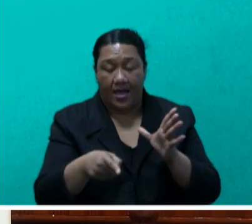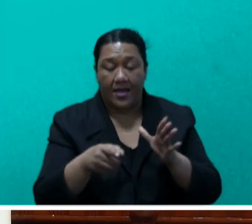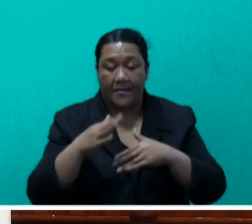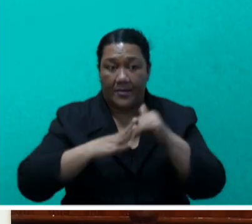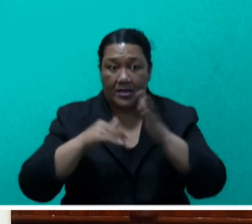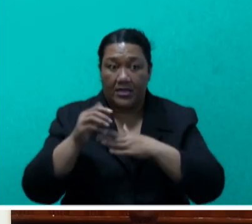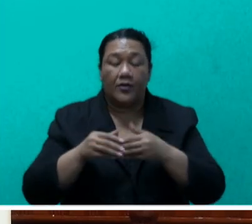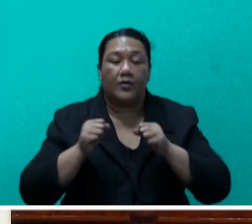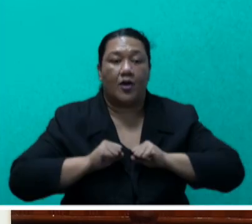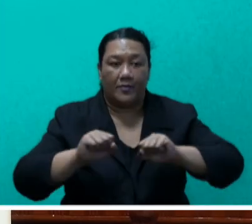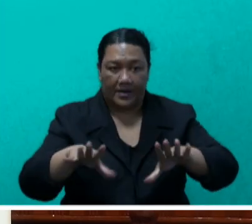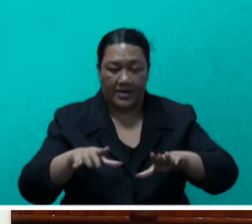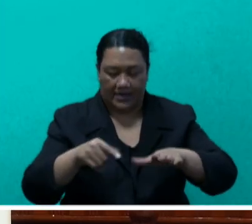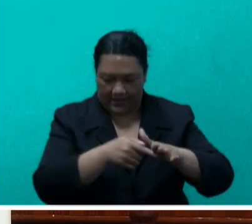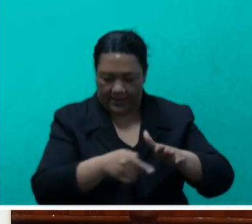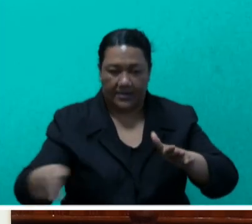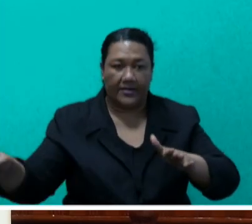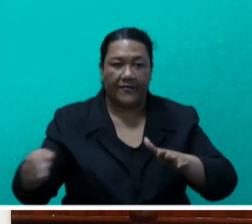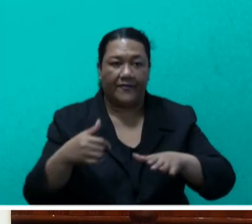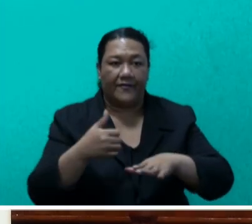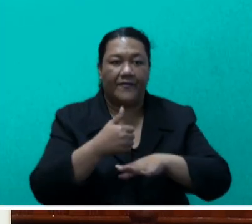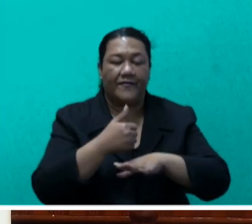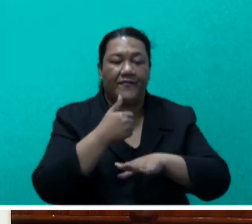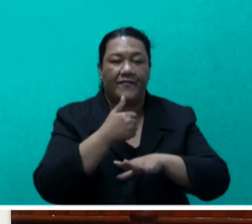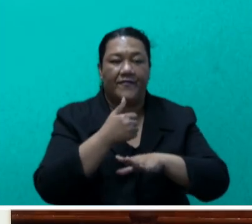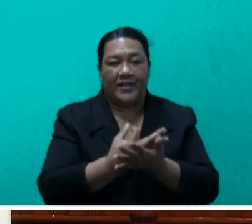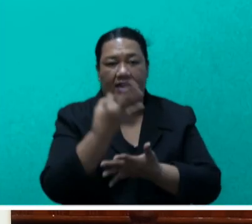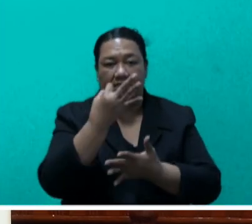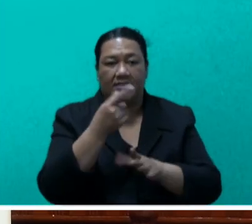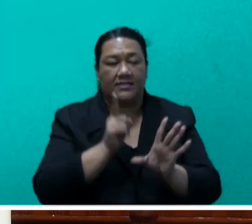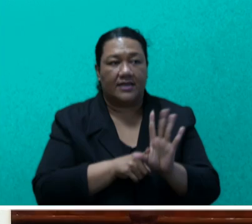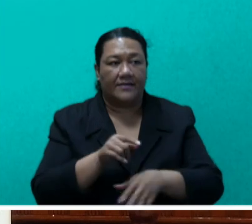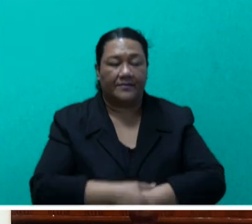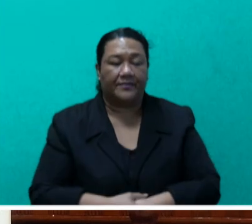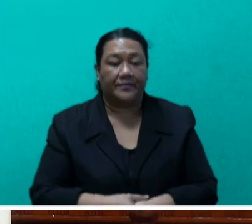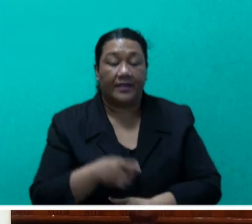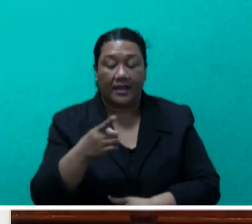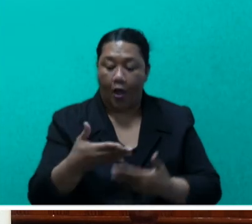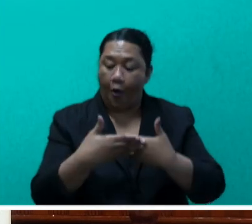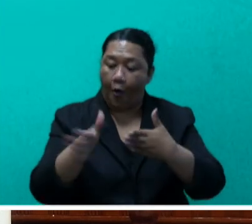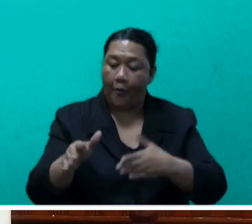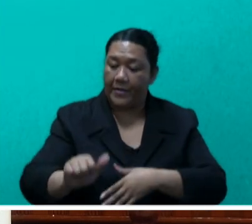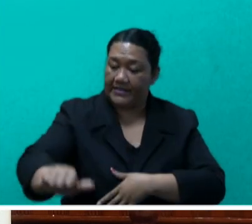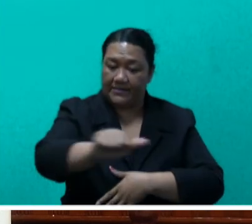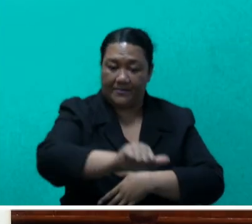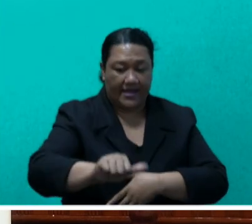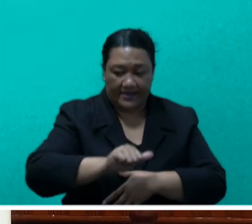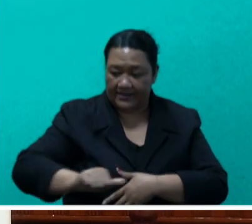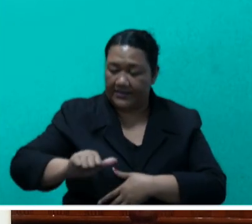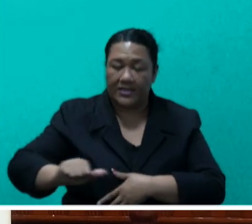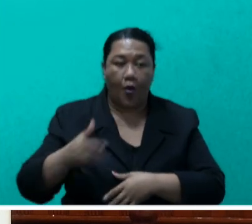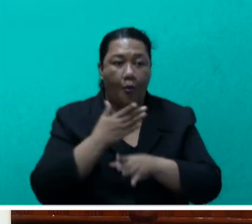in this financial year. The office will allow open space, working environment